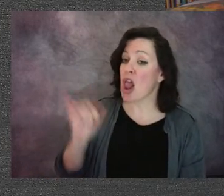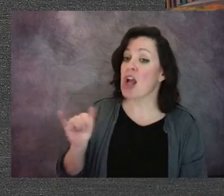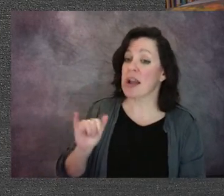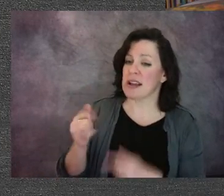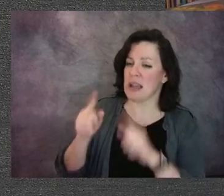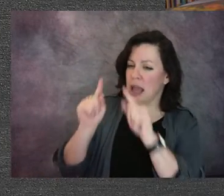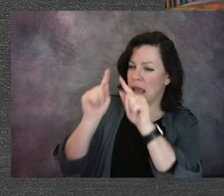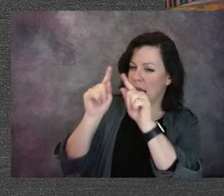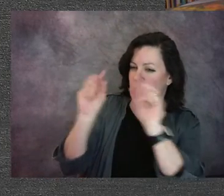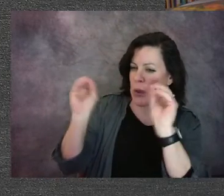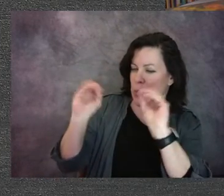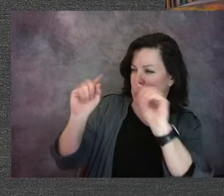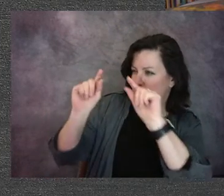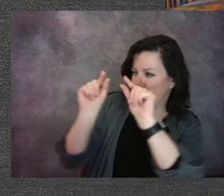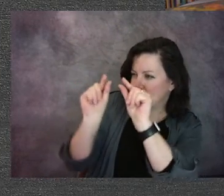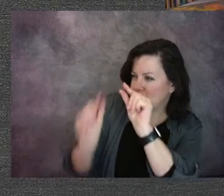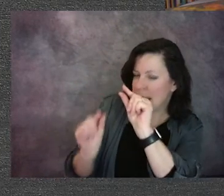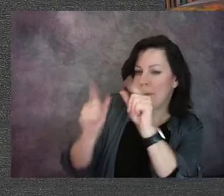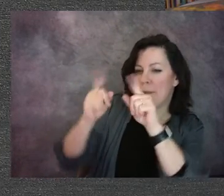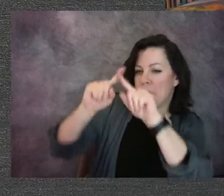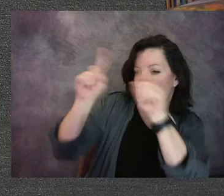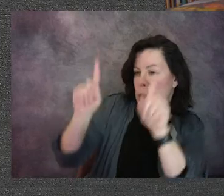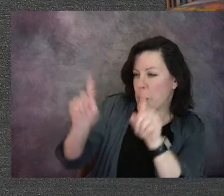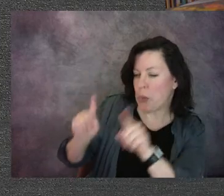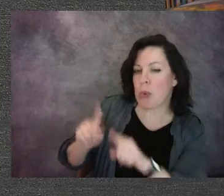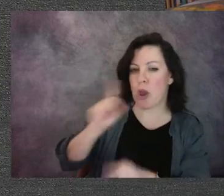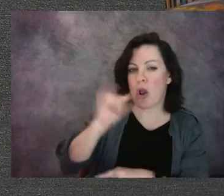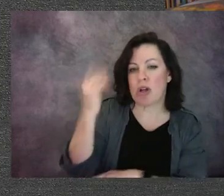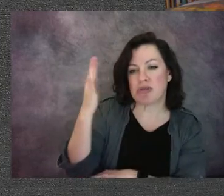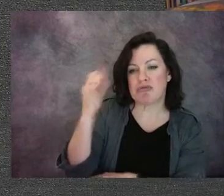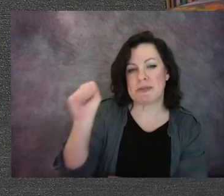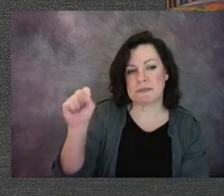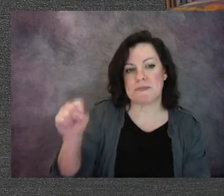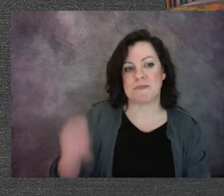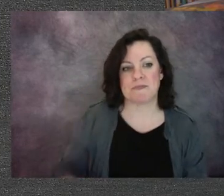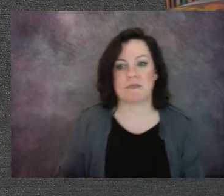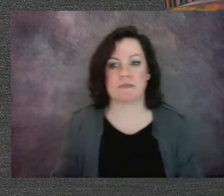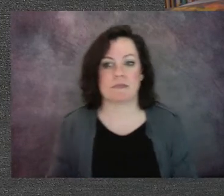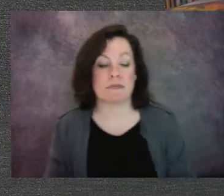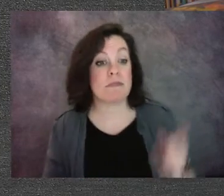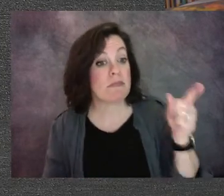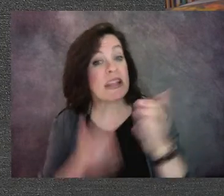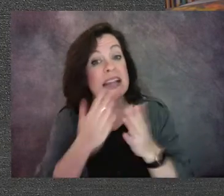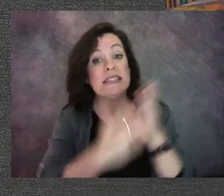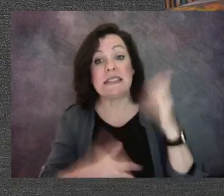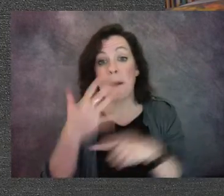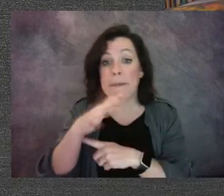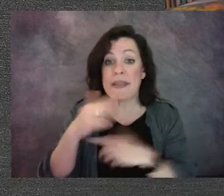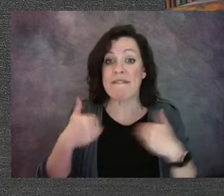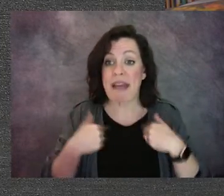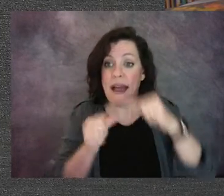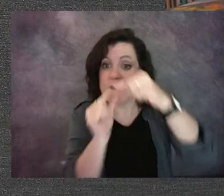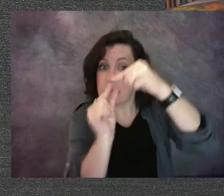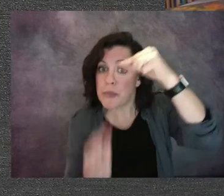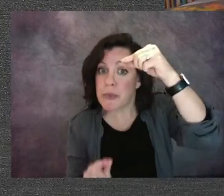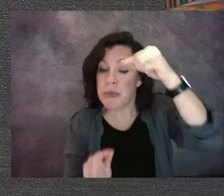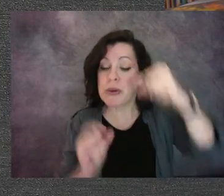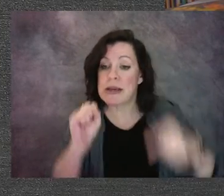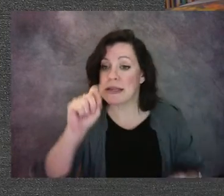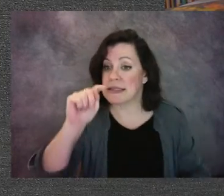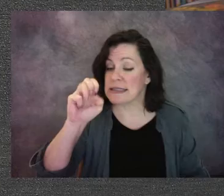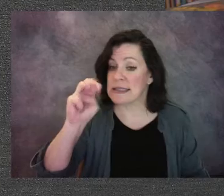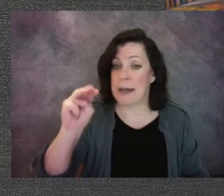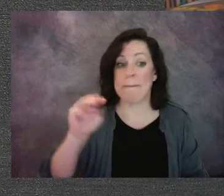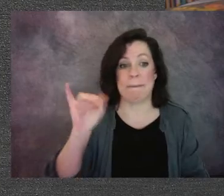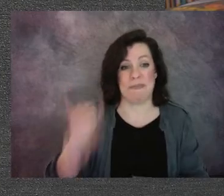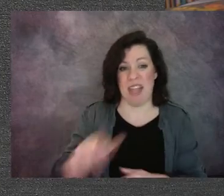does. This one doesn't have a stem. Jean Marie's has a stem. Some leaves have stems on them like this. I like that. That's a